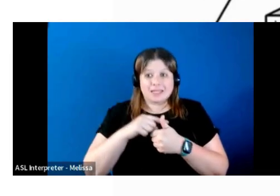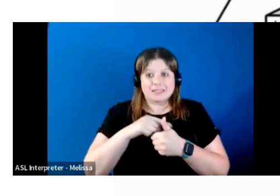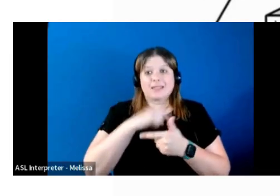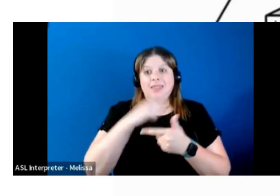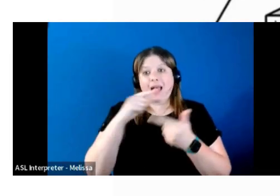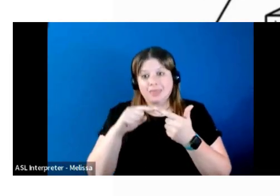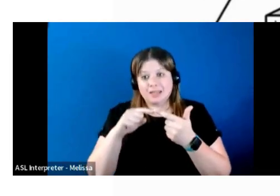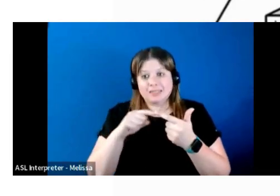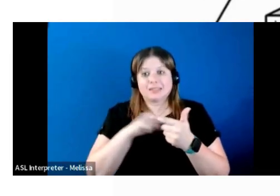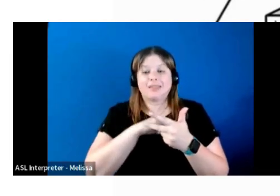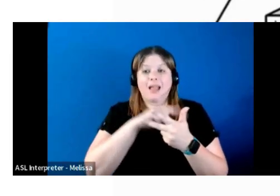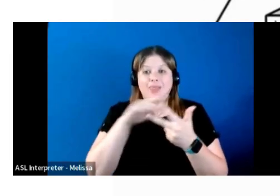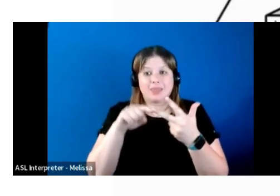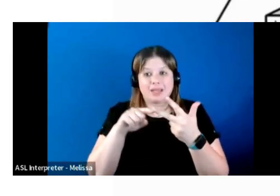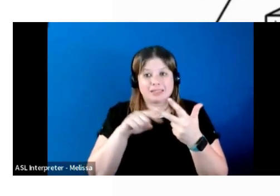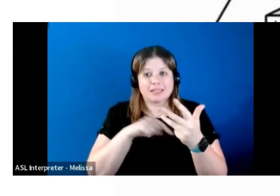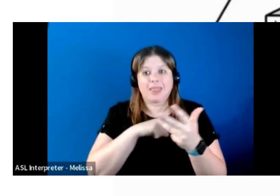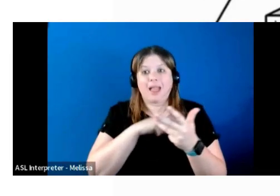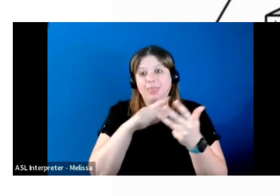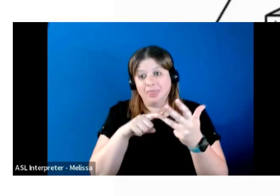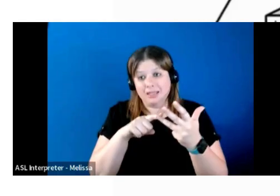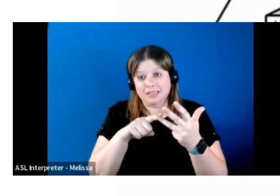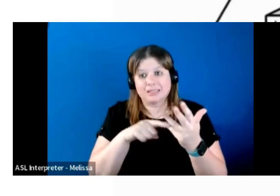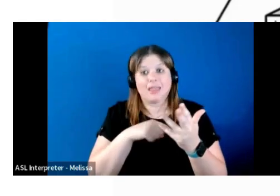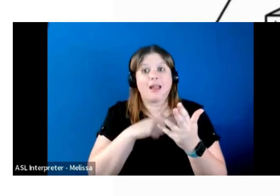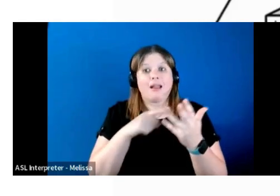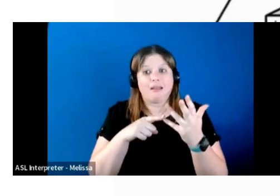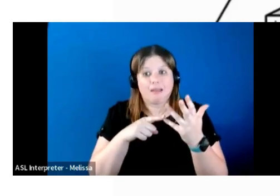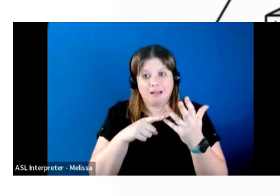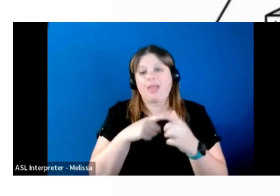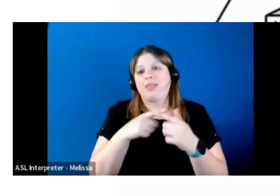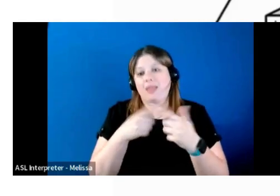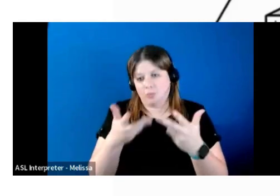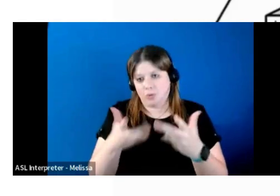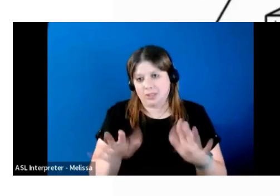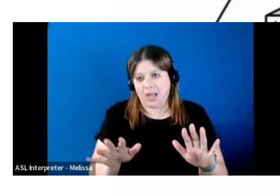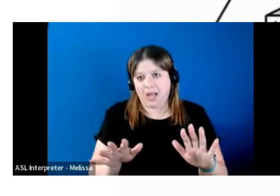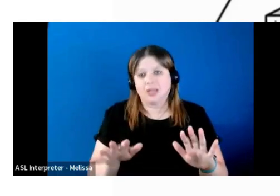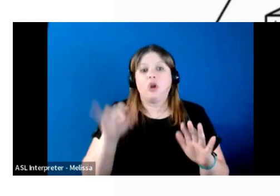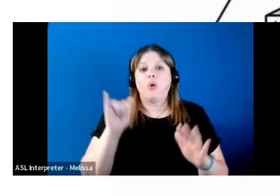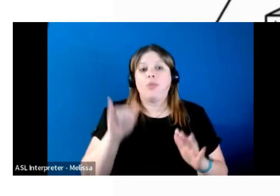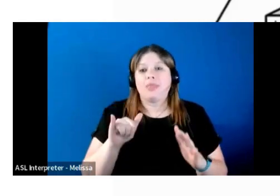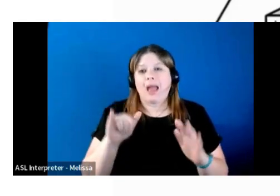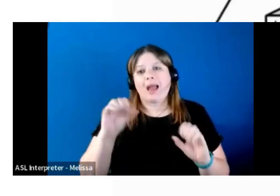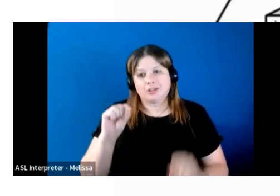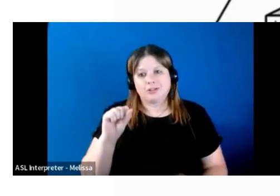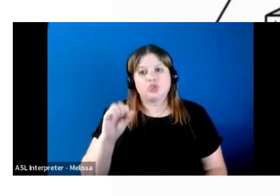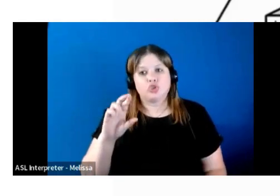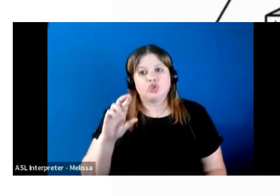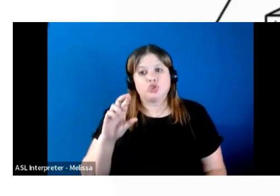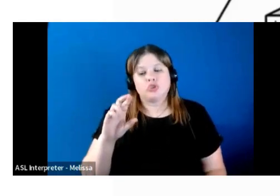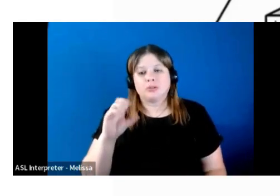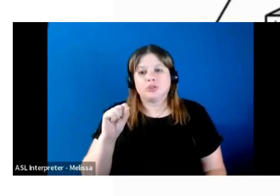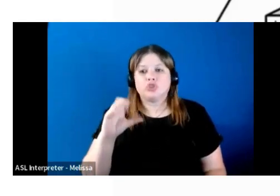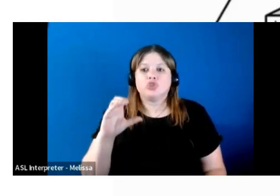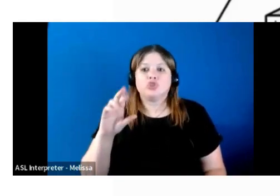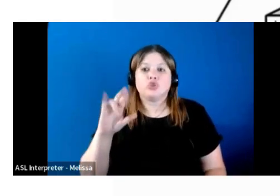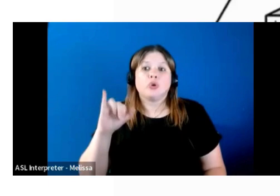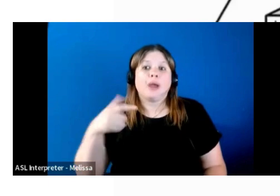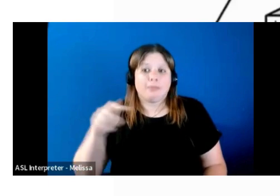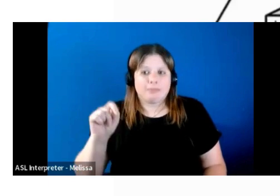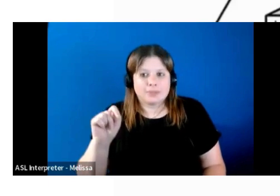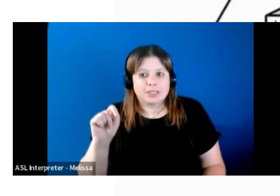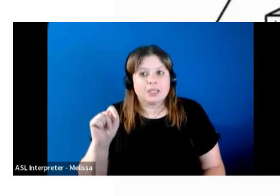this happens, and then we know it's done. And that script can build up in the context of a